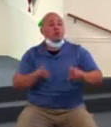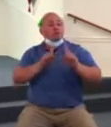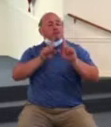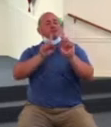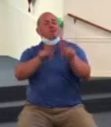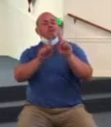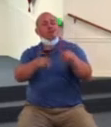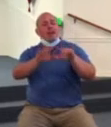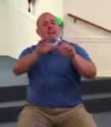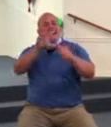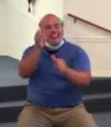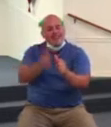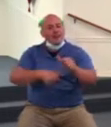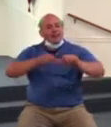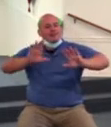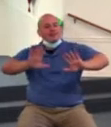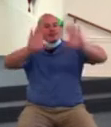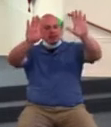follow Jesus.